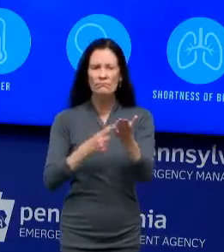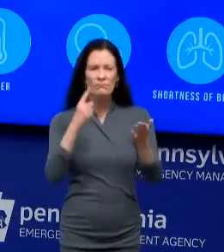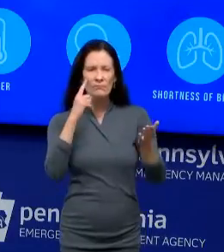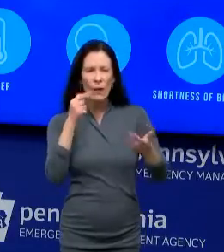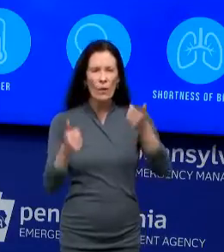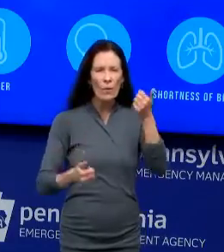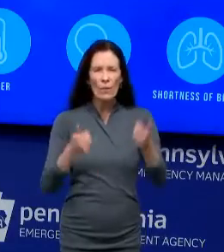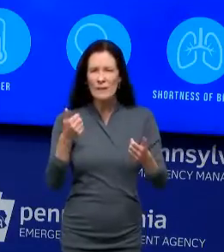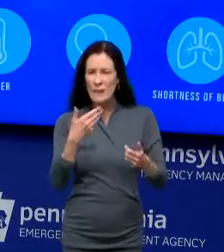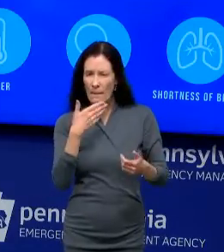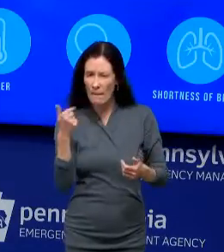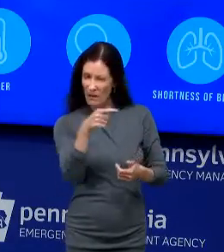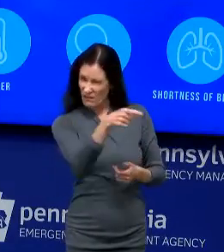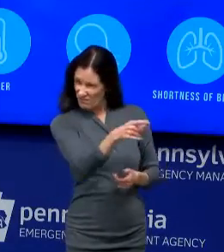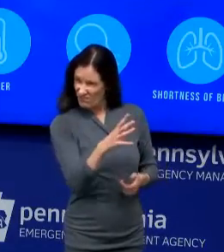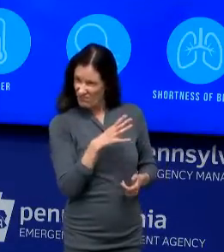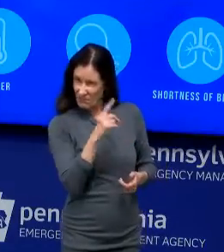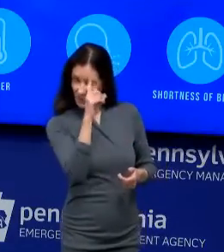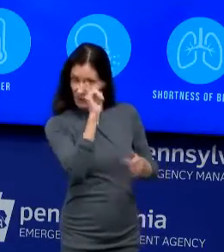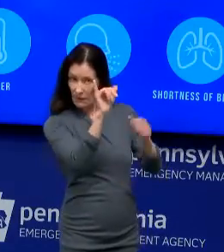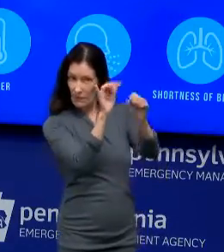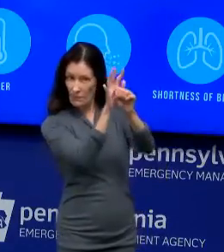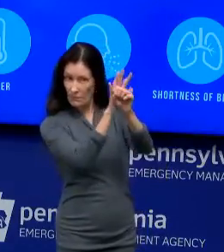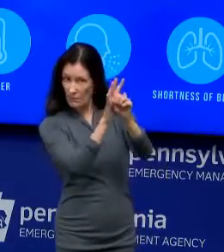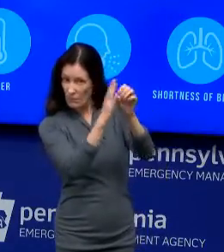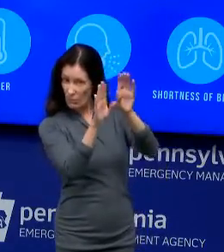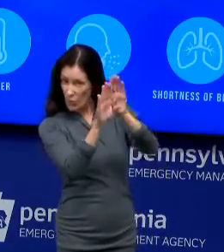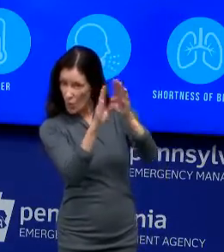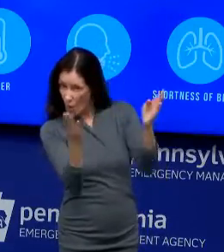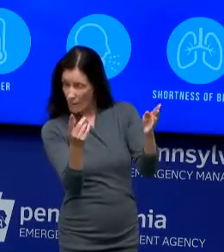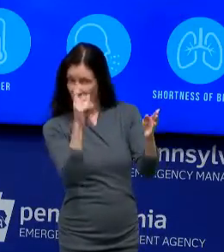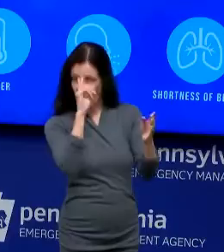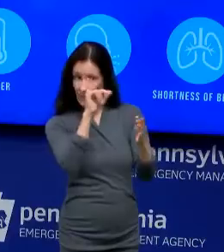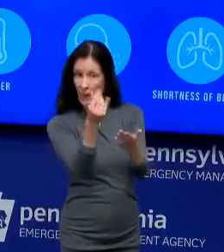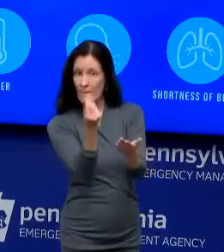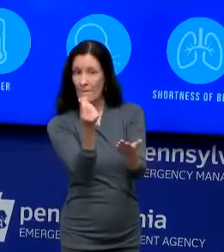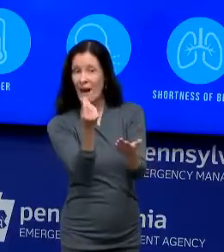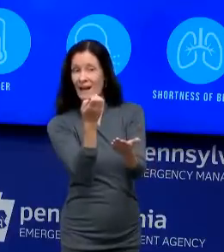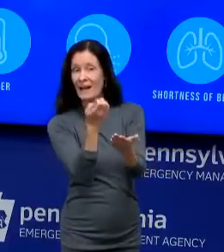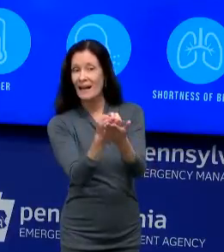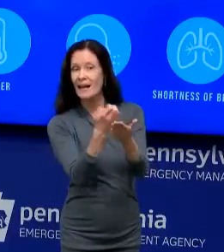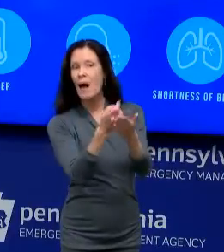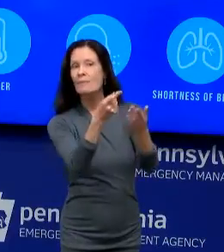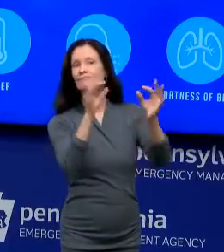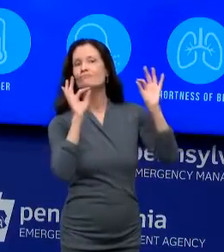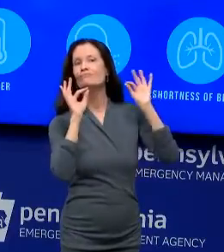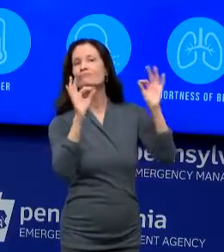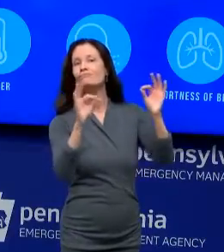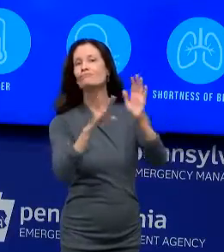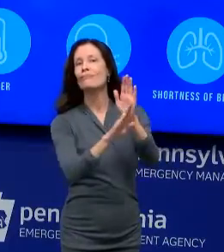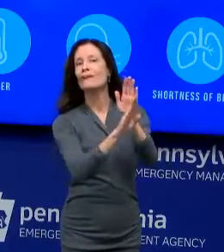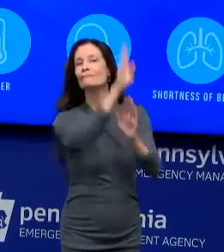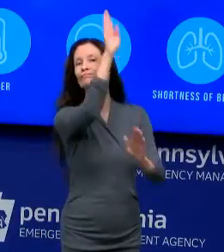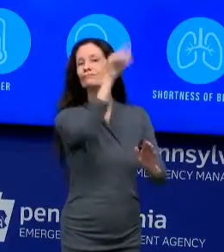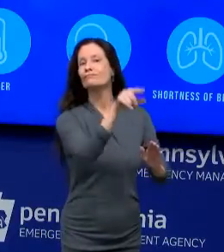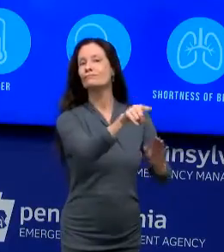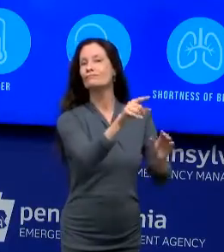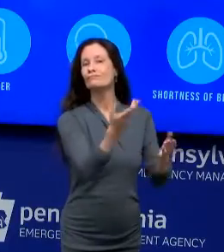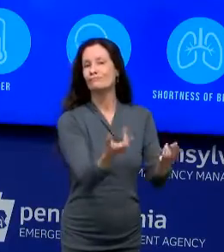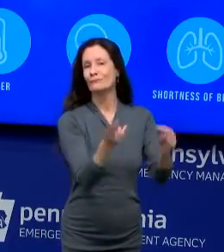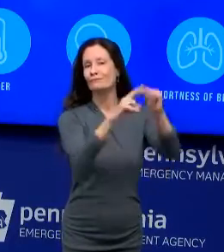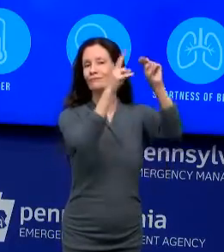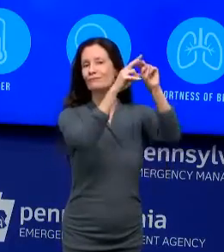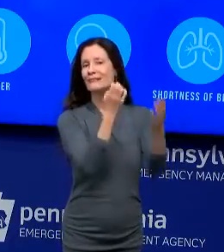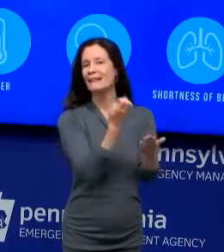open for economic recovery, and then how we're going to track that from a public health perspective to make sure that there are no outbreaks. So it's going to be